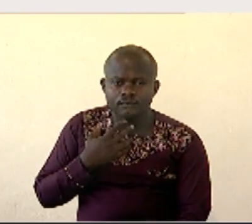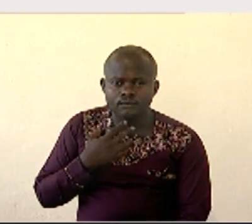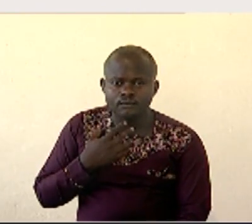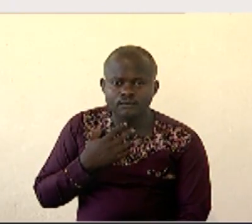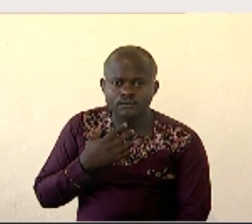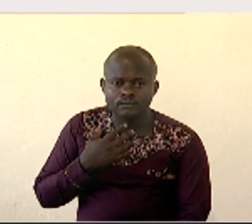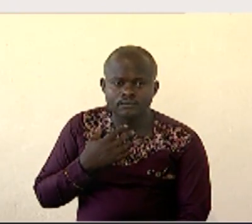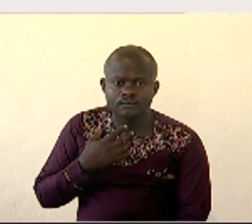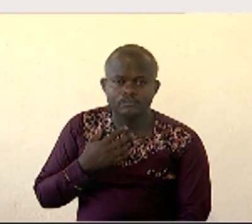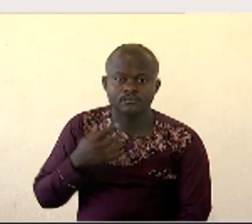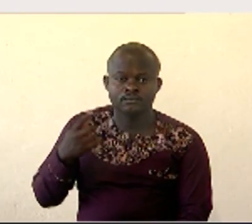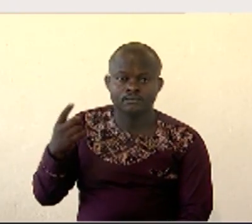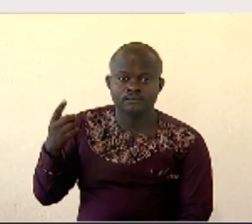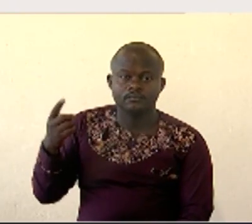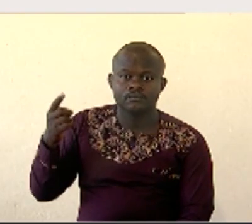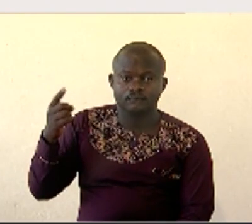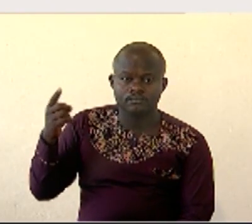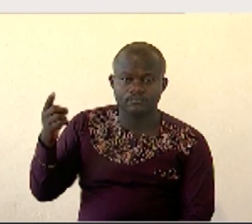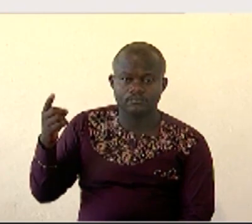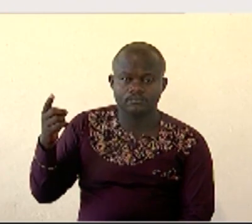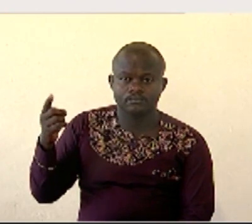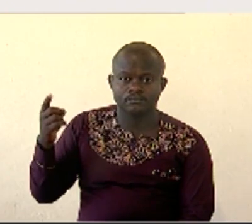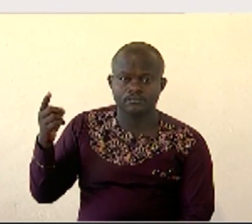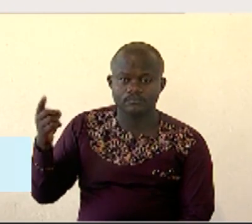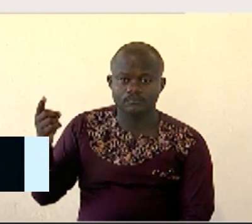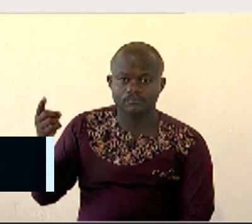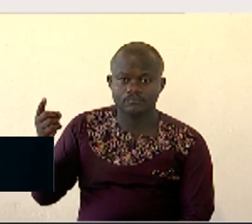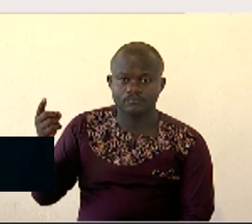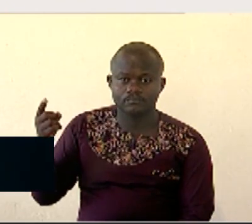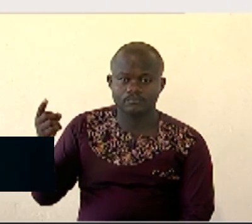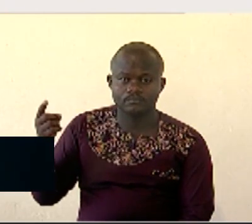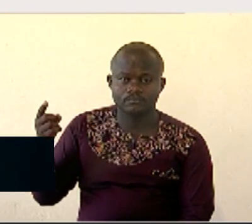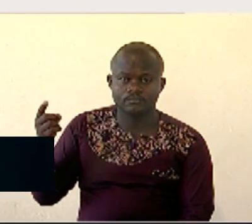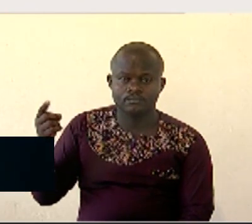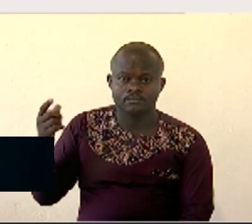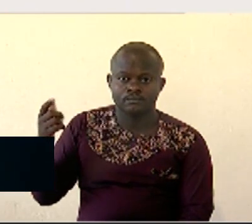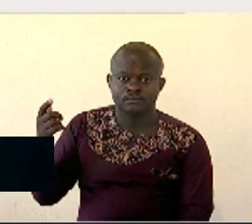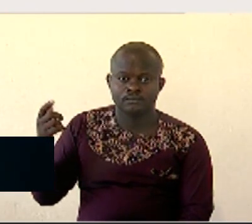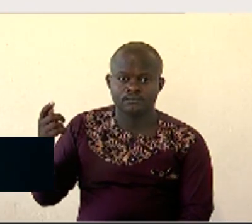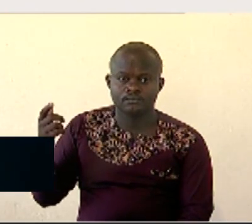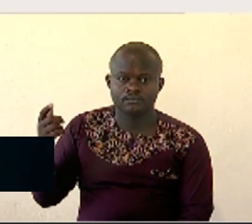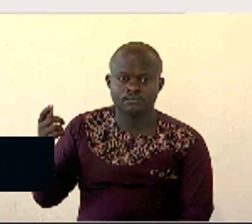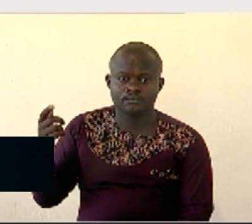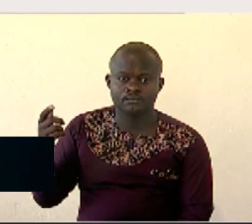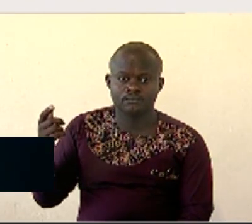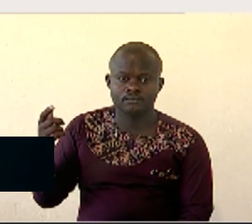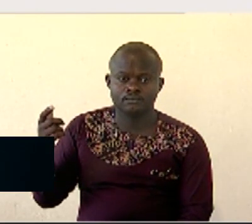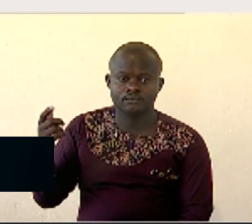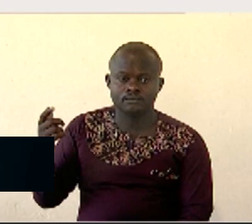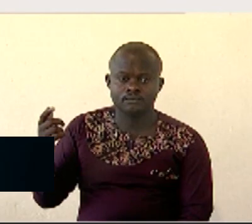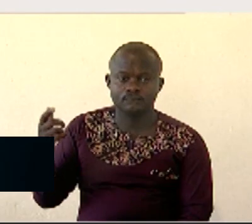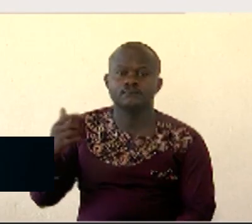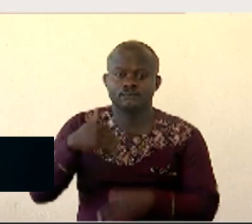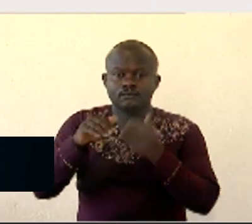at this point, any other factor affecting the rate of photosynthesis hinders the rate of photosynthesis. Let me have the diagram. We